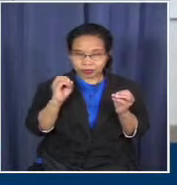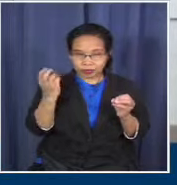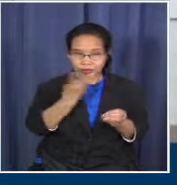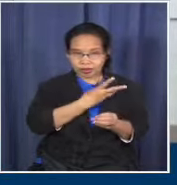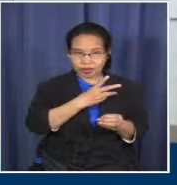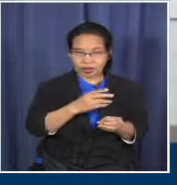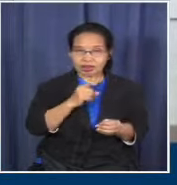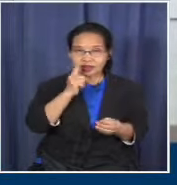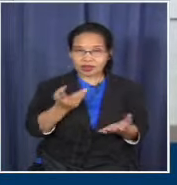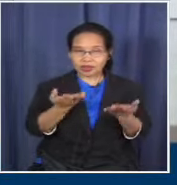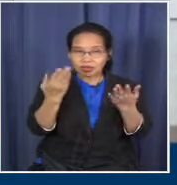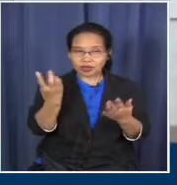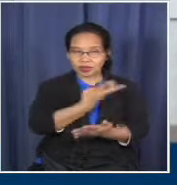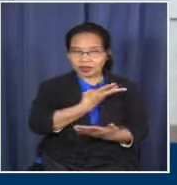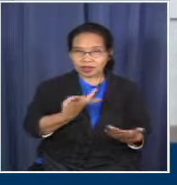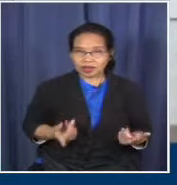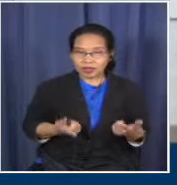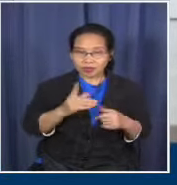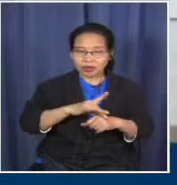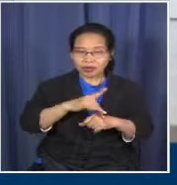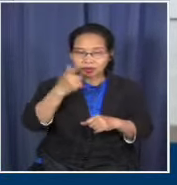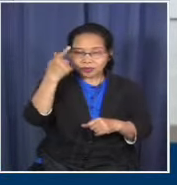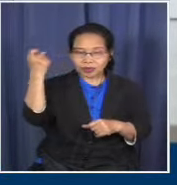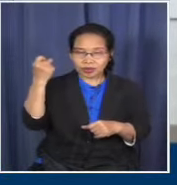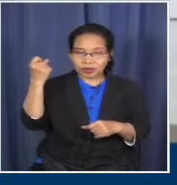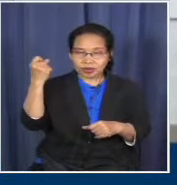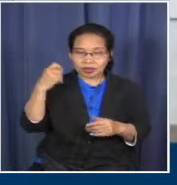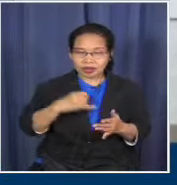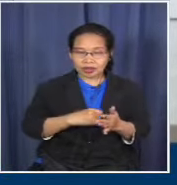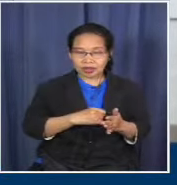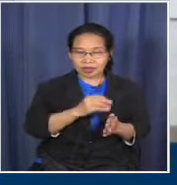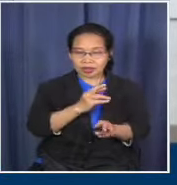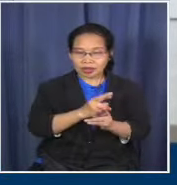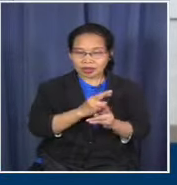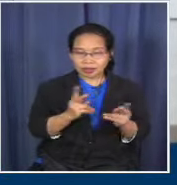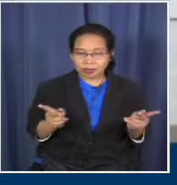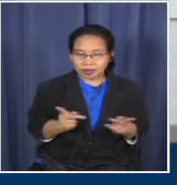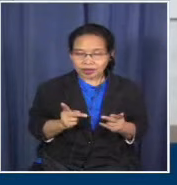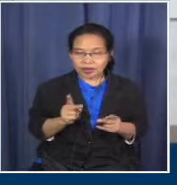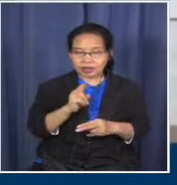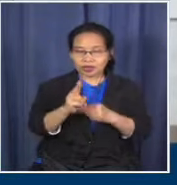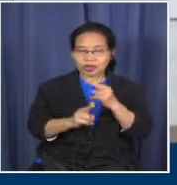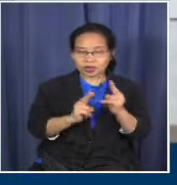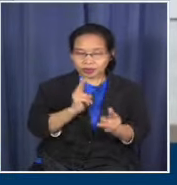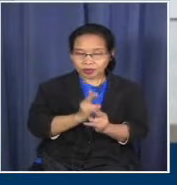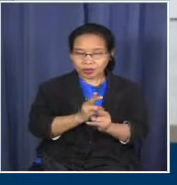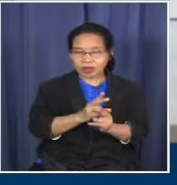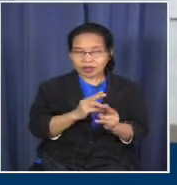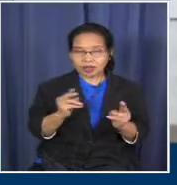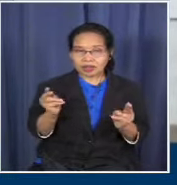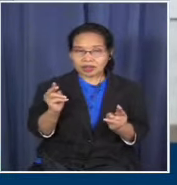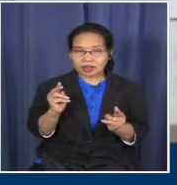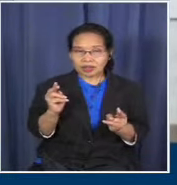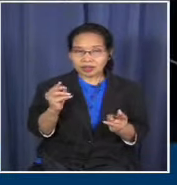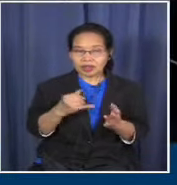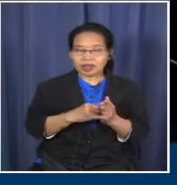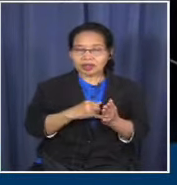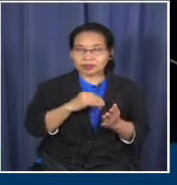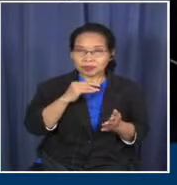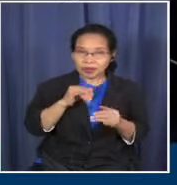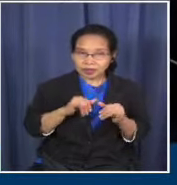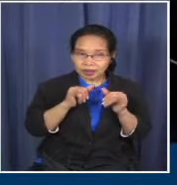because of water and food. We exist on this earth because it is in the right place in the universe,